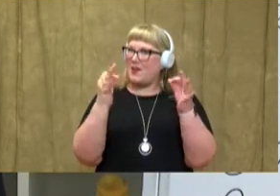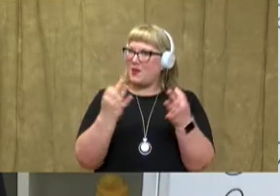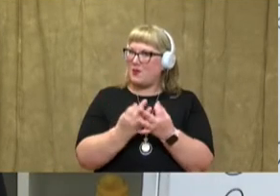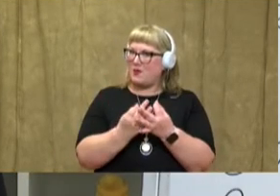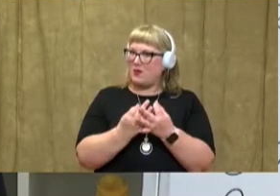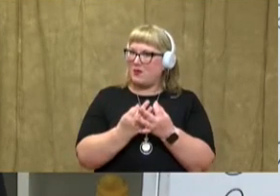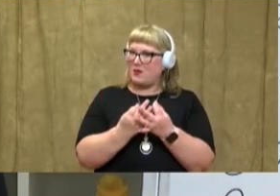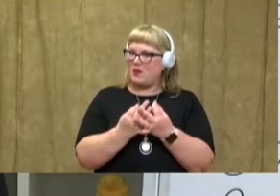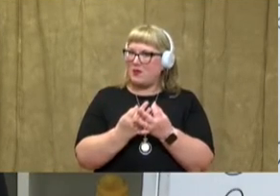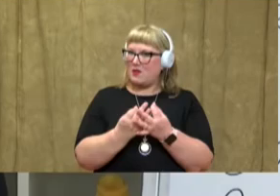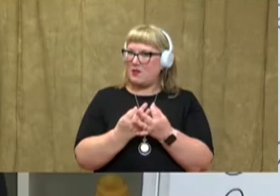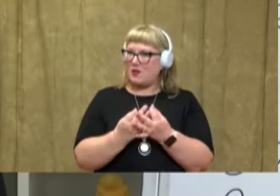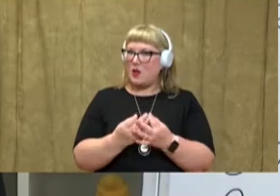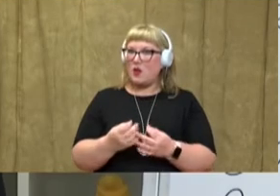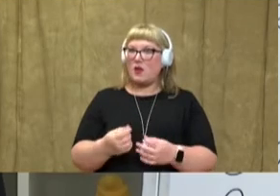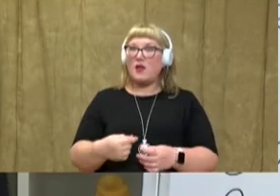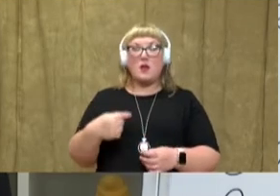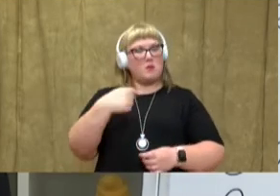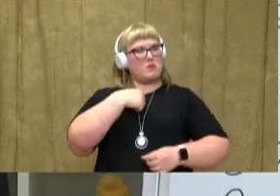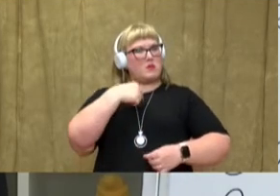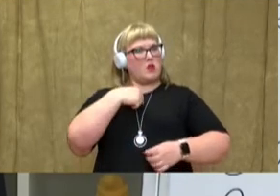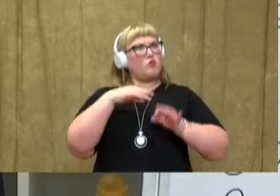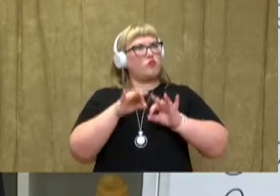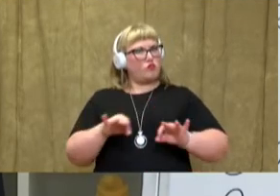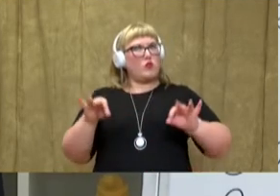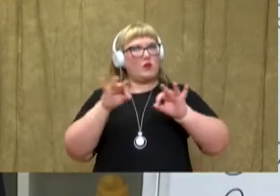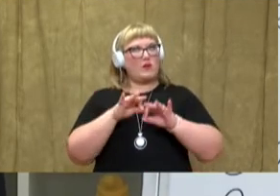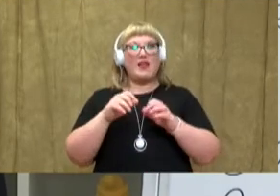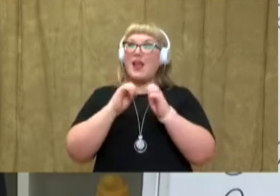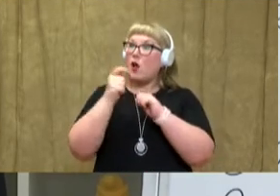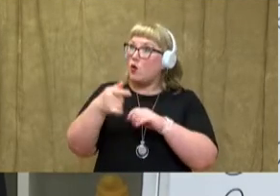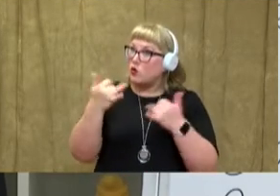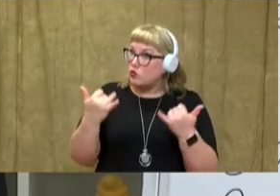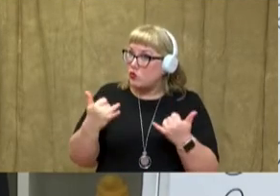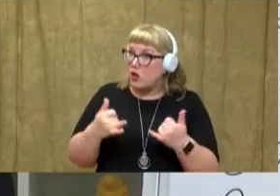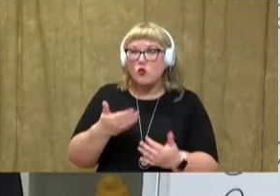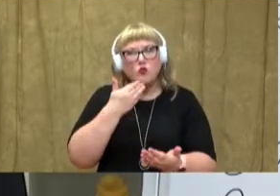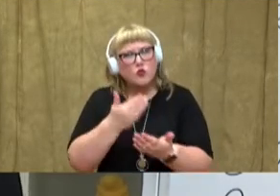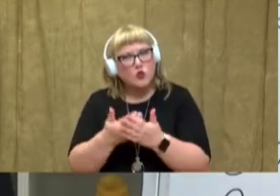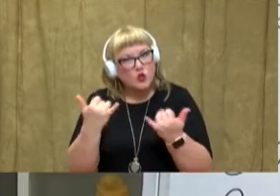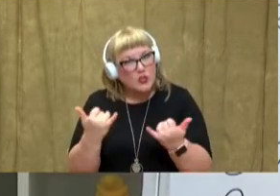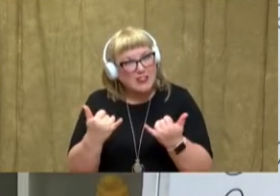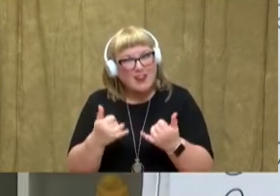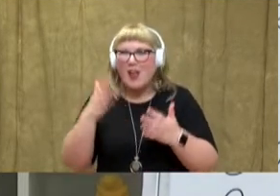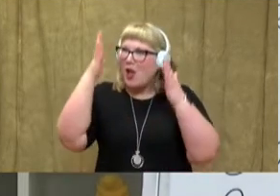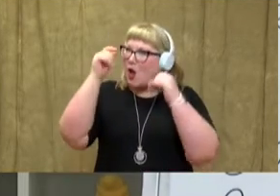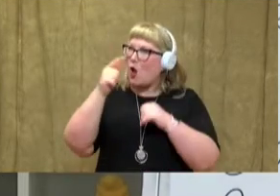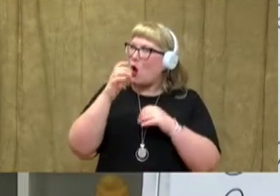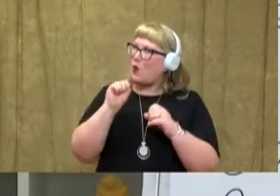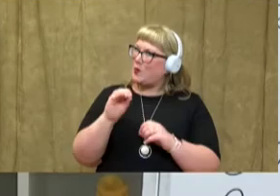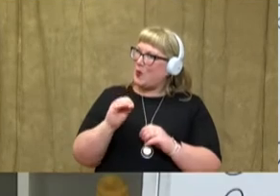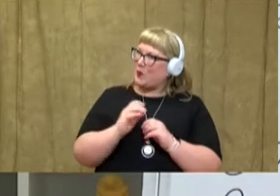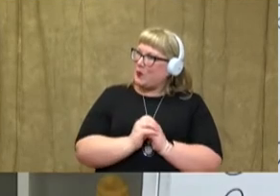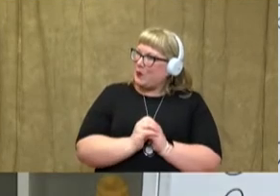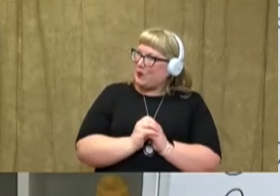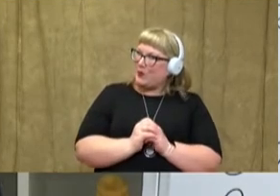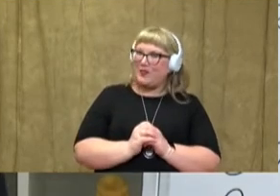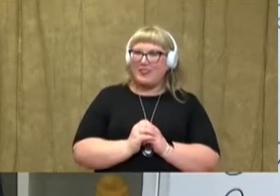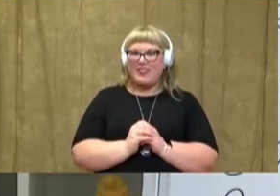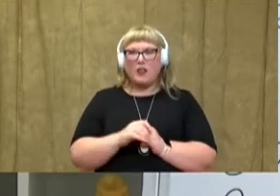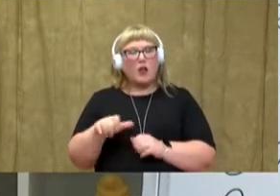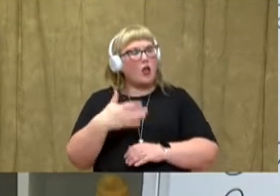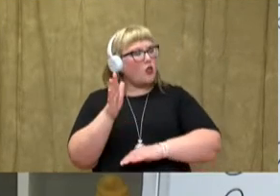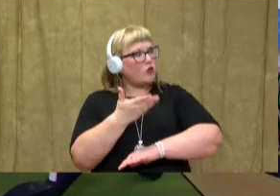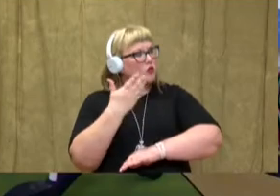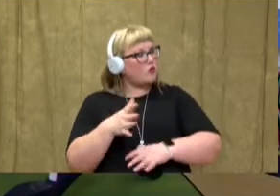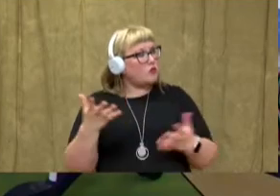the yo person, the I person. How are you today? Are you feliz today? I hope so, boys and girls. Any other song